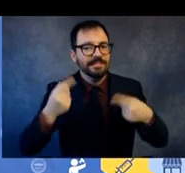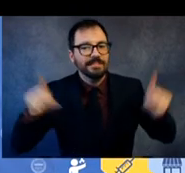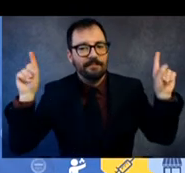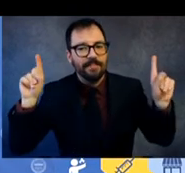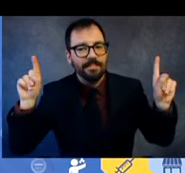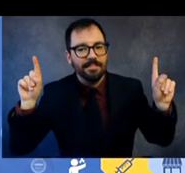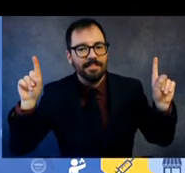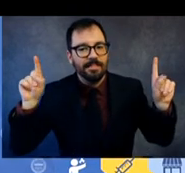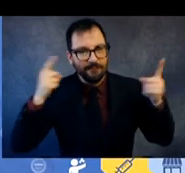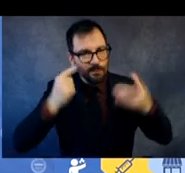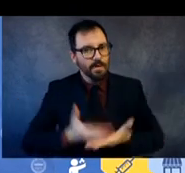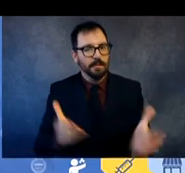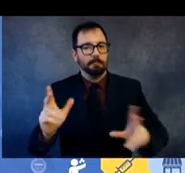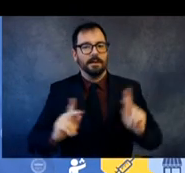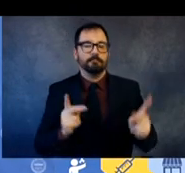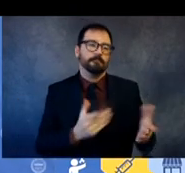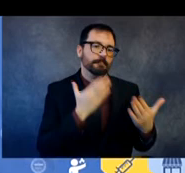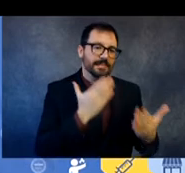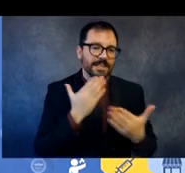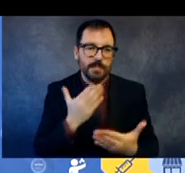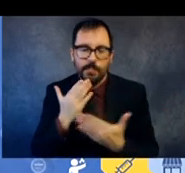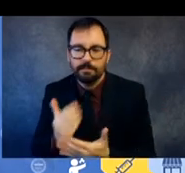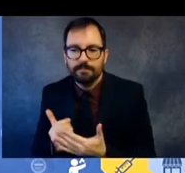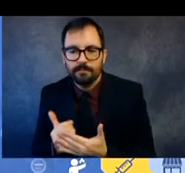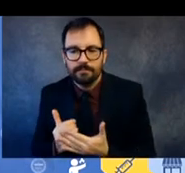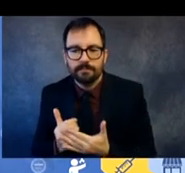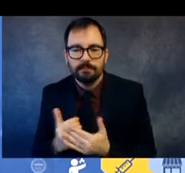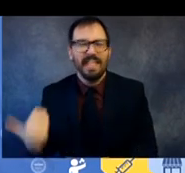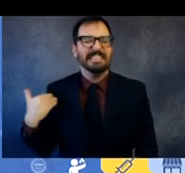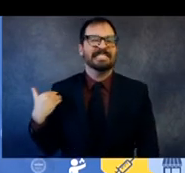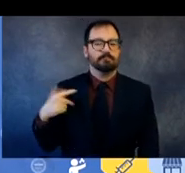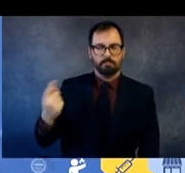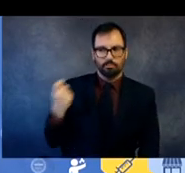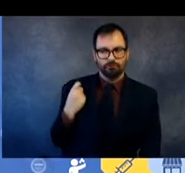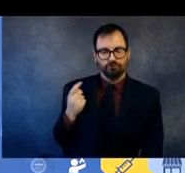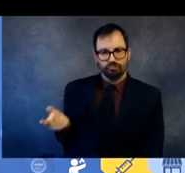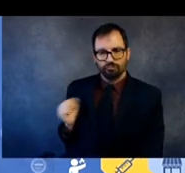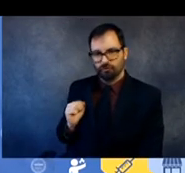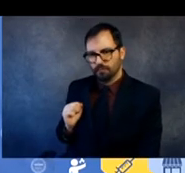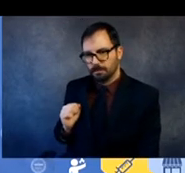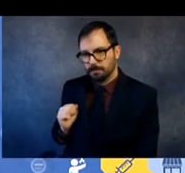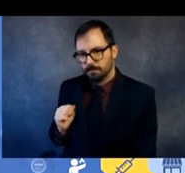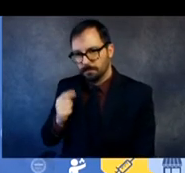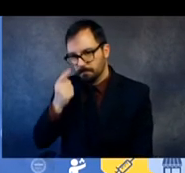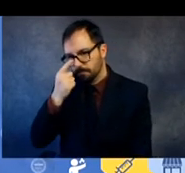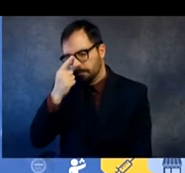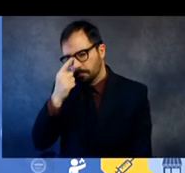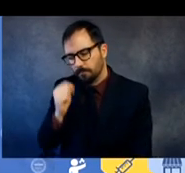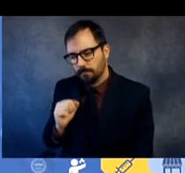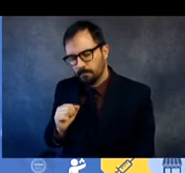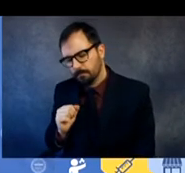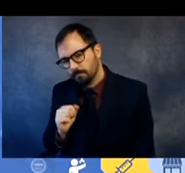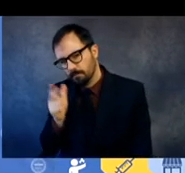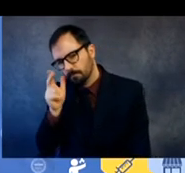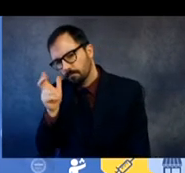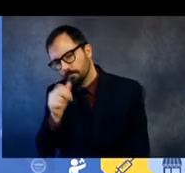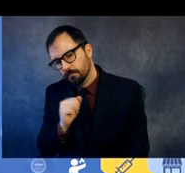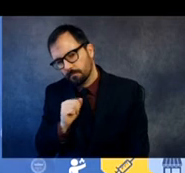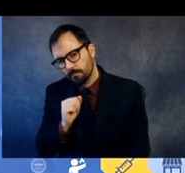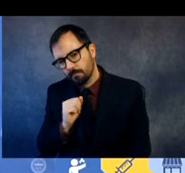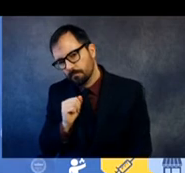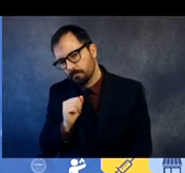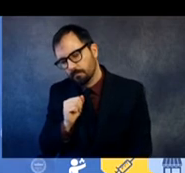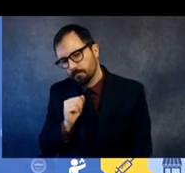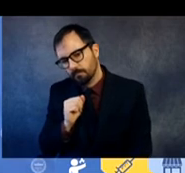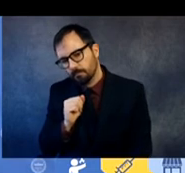you, everyone. Thank you. Thank you. Thank you. Just ask a question about the high density in the